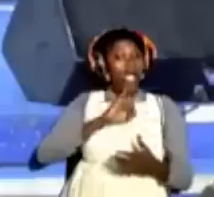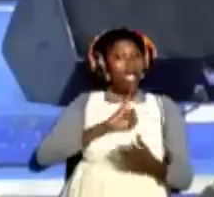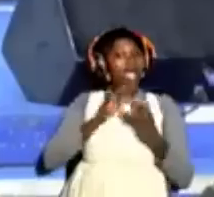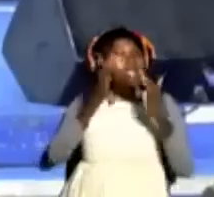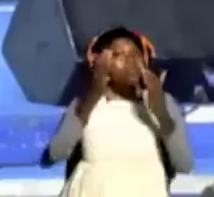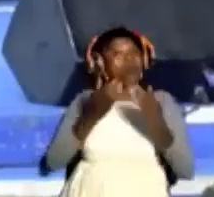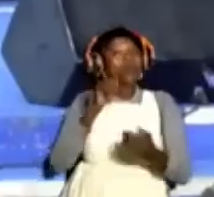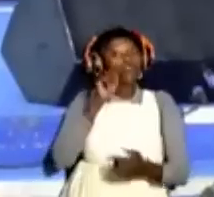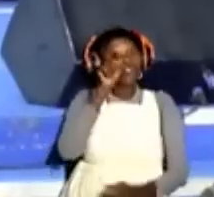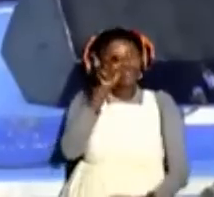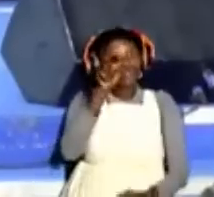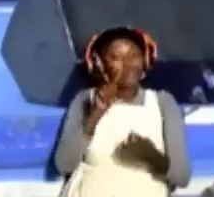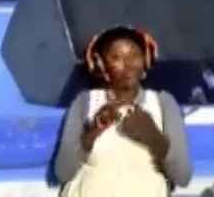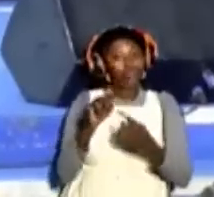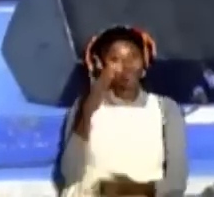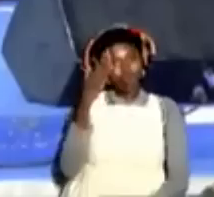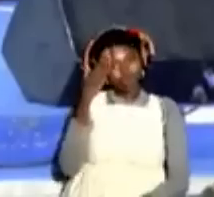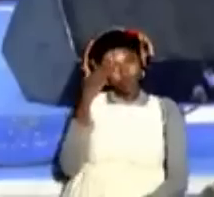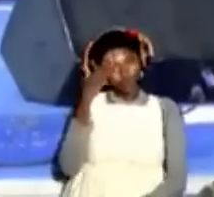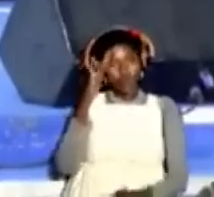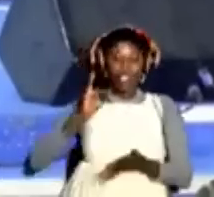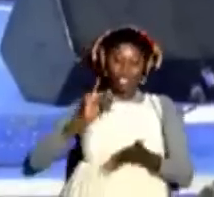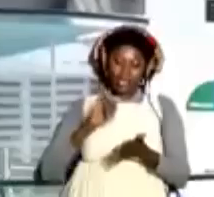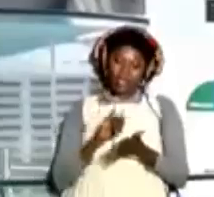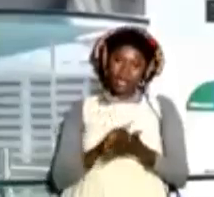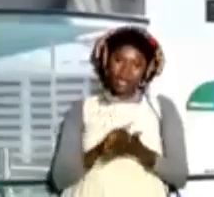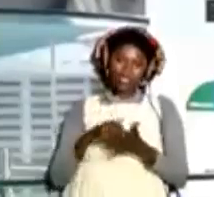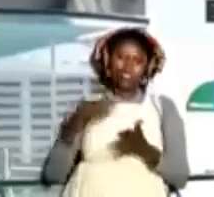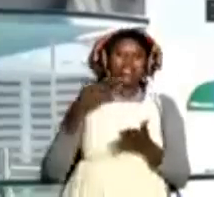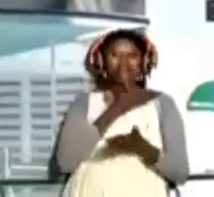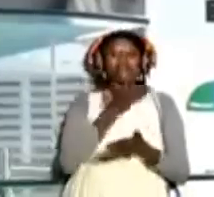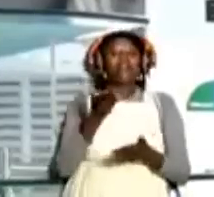know that there are many,